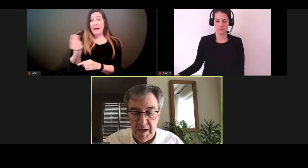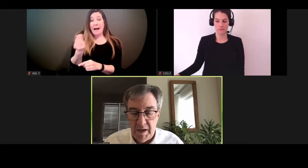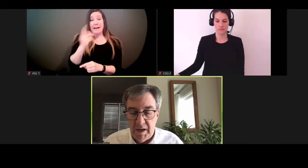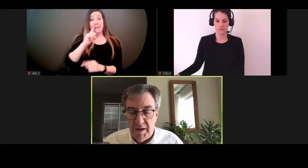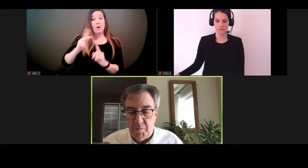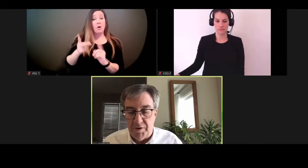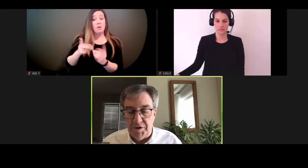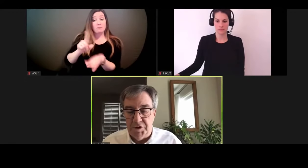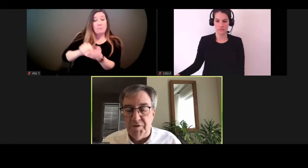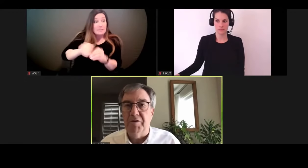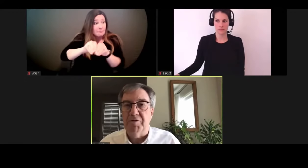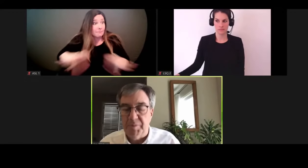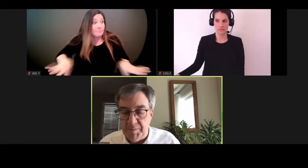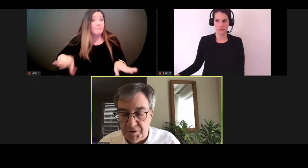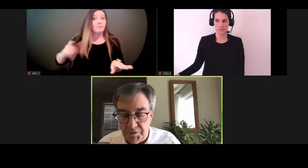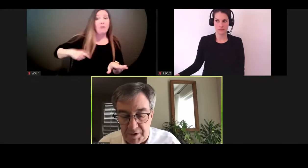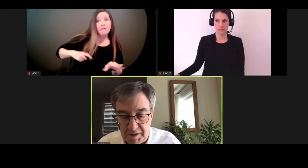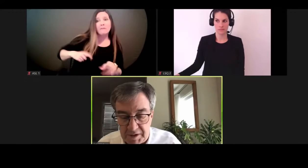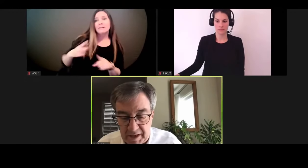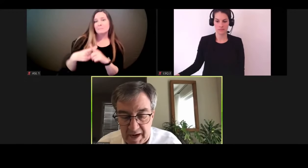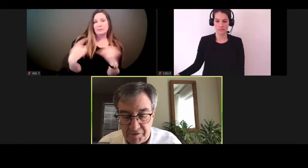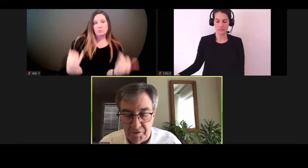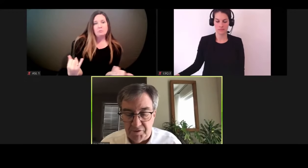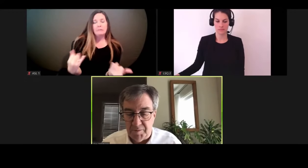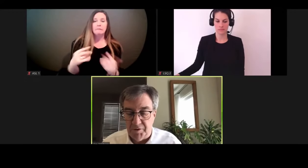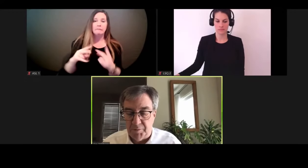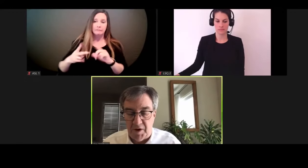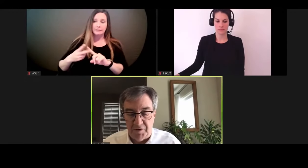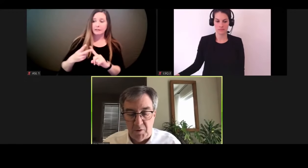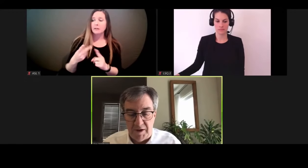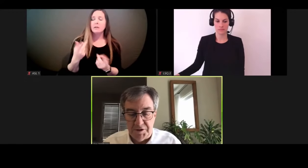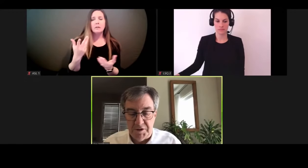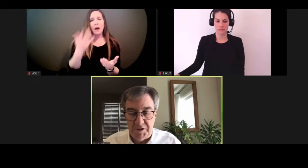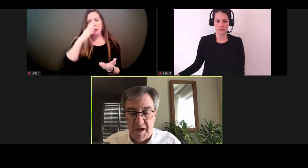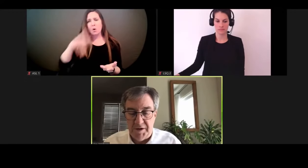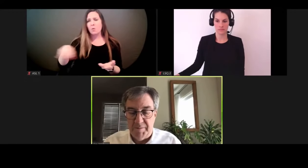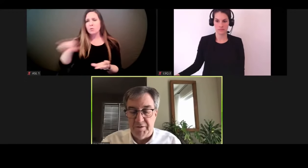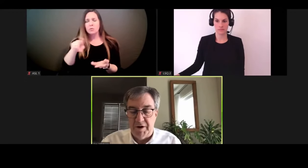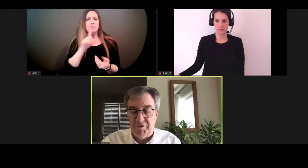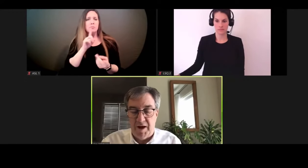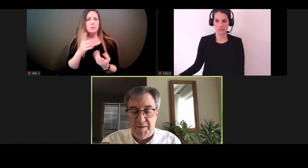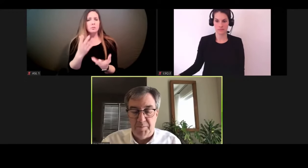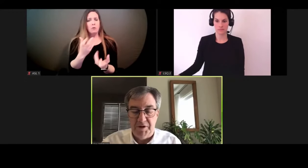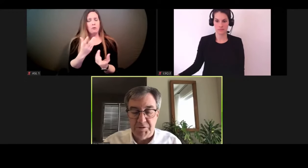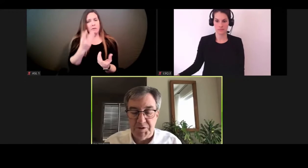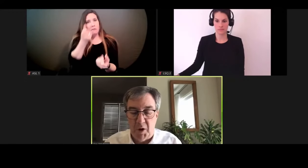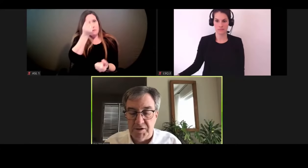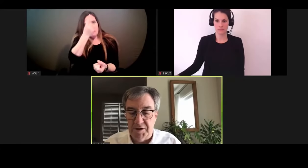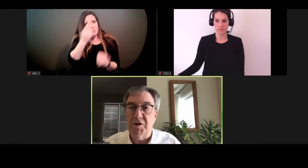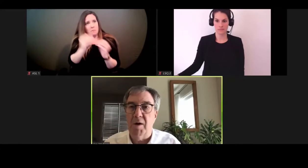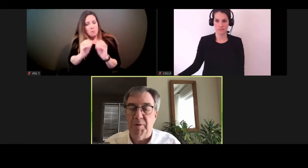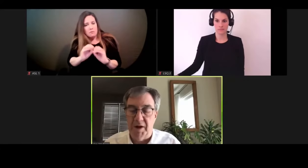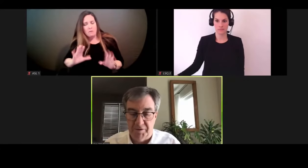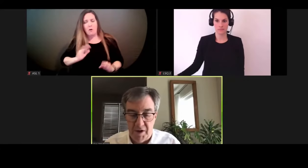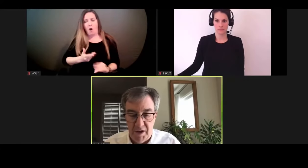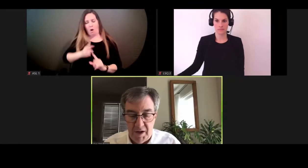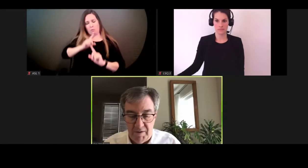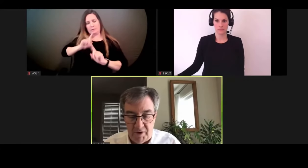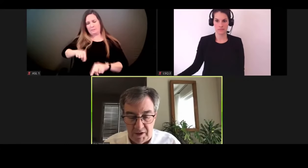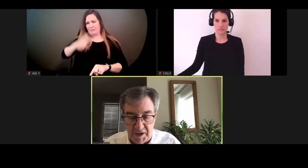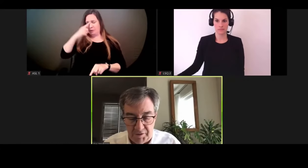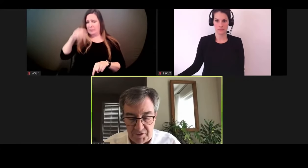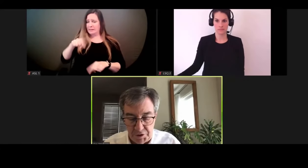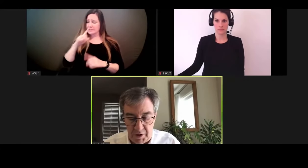today. More than 2,000 people tuned in to get answers to their most pressing questions and to better understand the police response to this complex